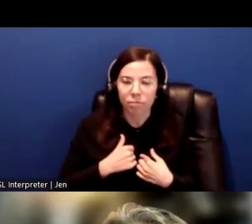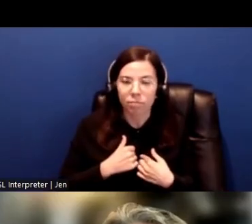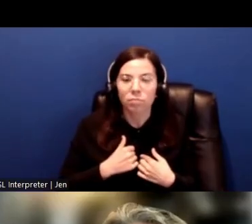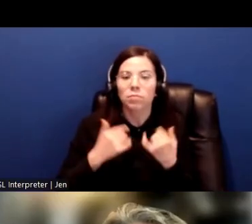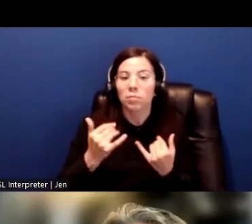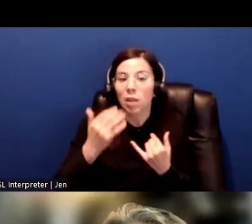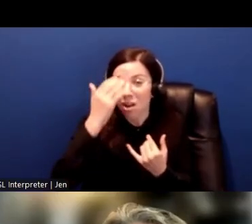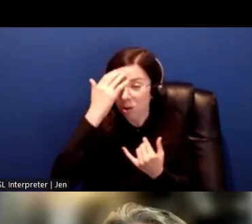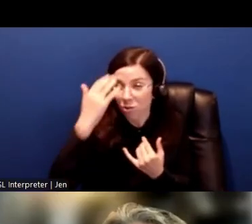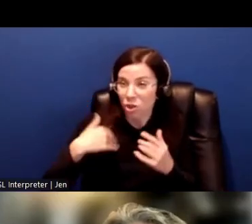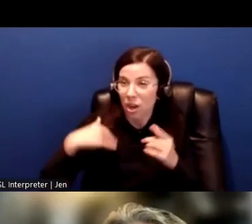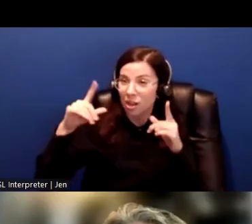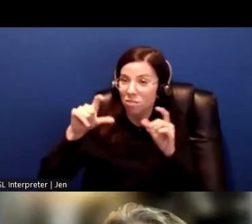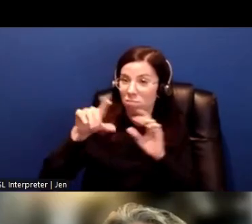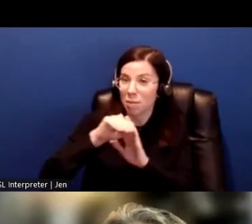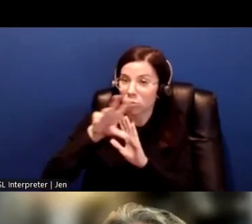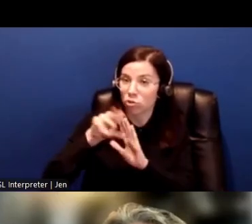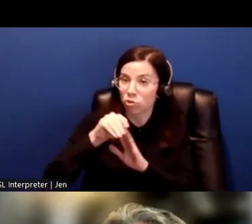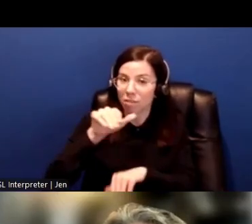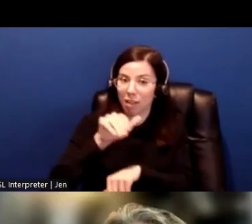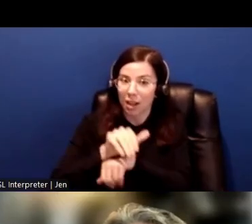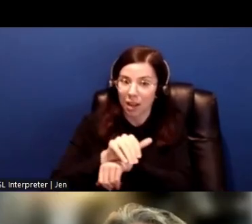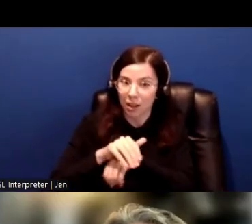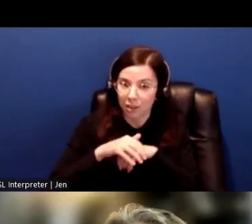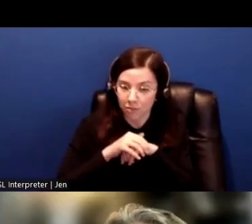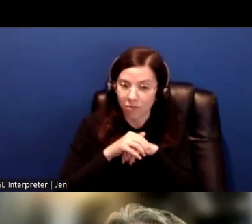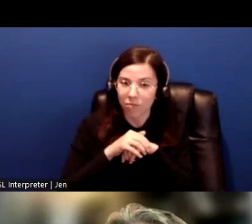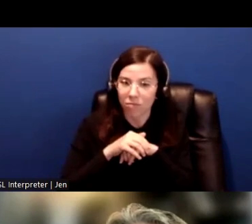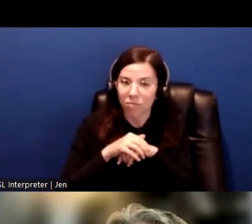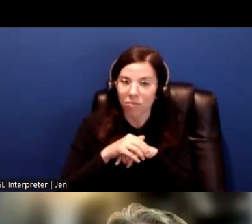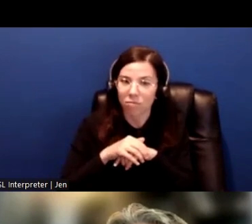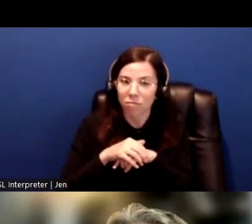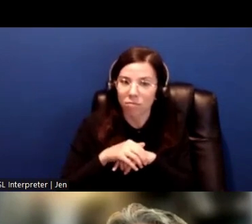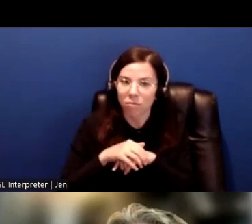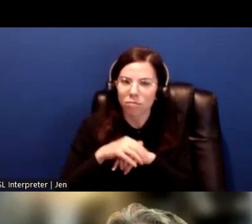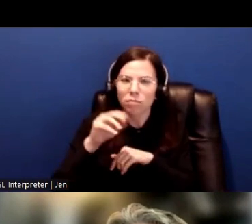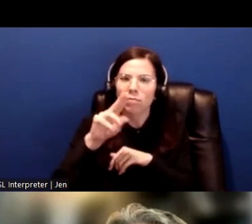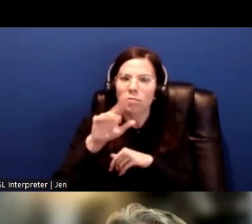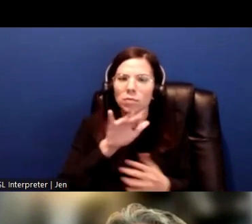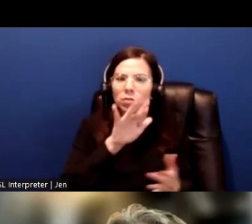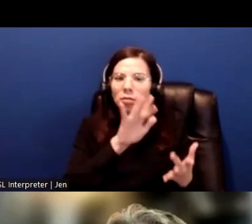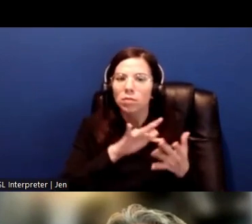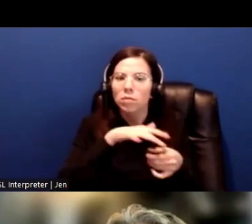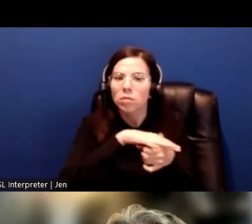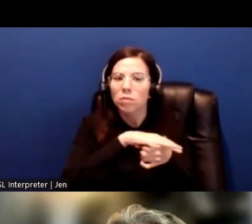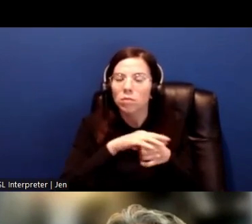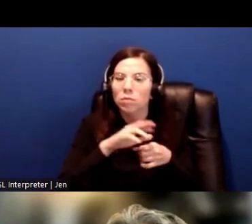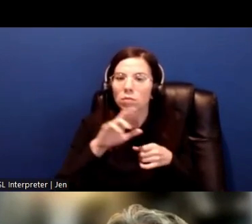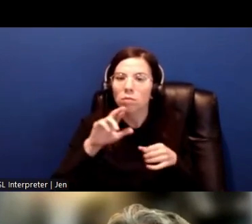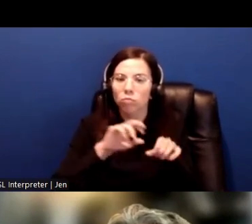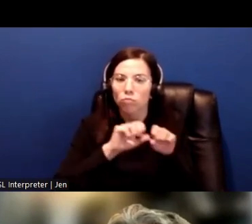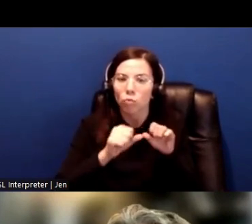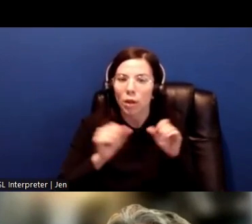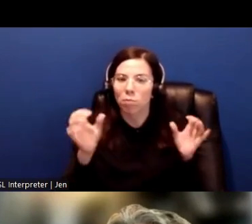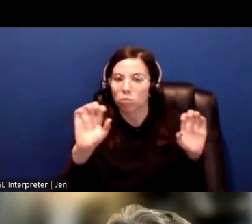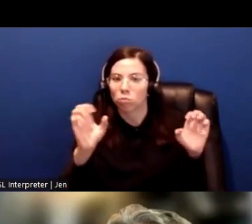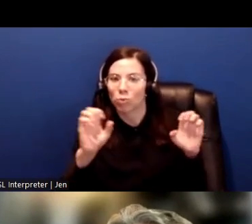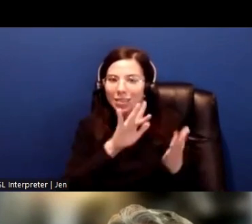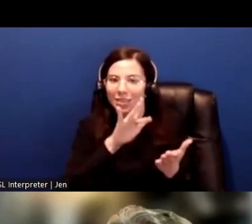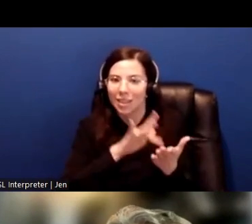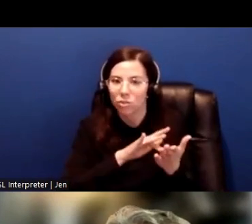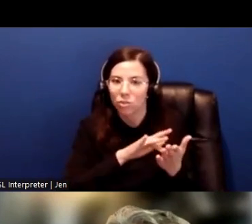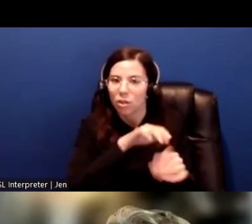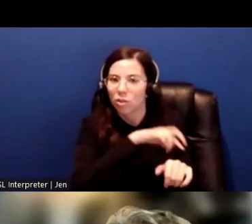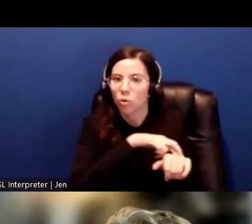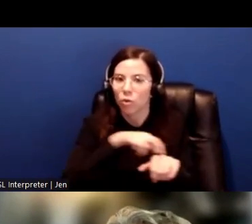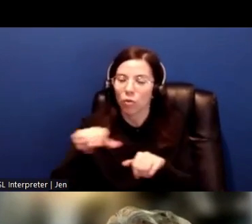has photos on her phone from that night. Sandy contacts a local rape crisis center and is